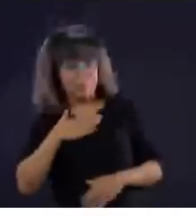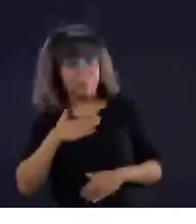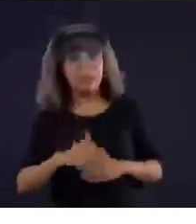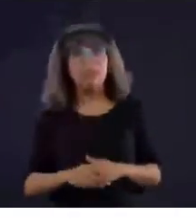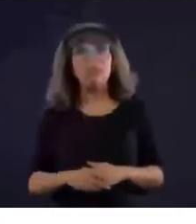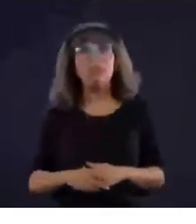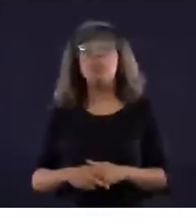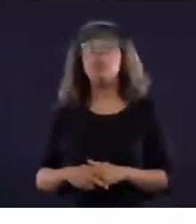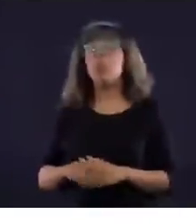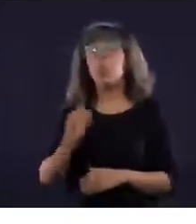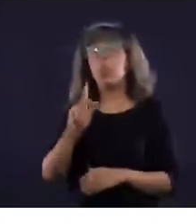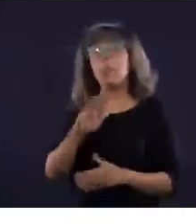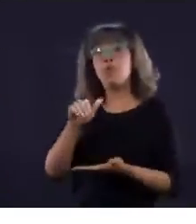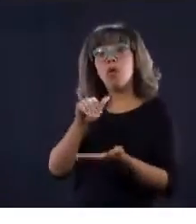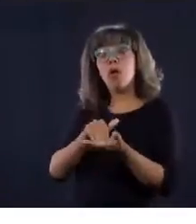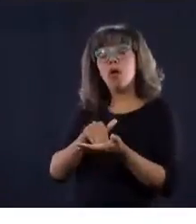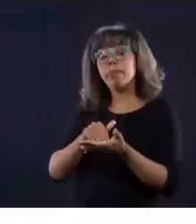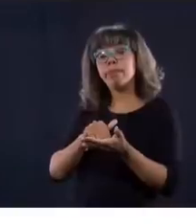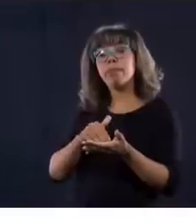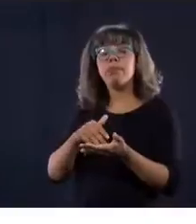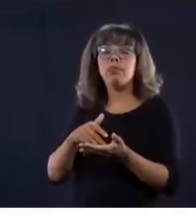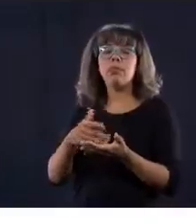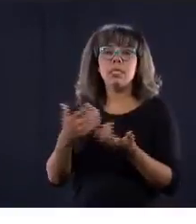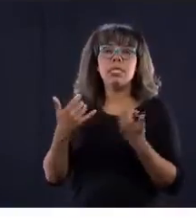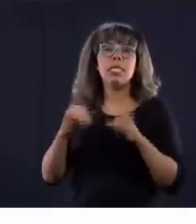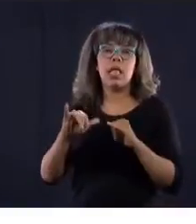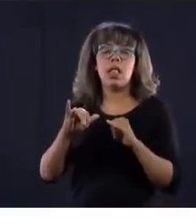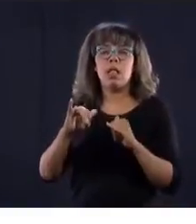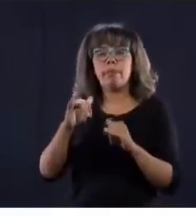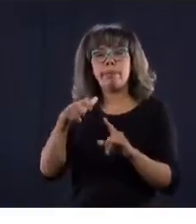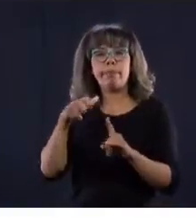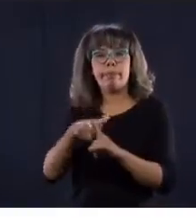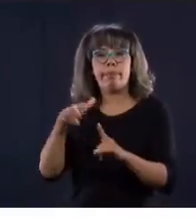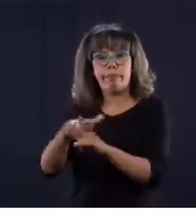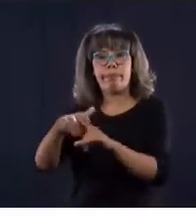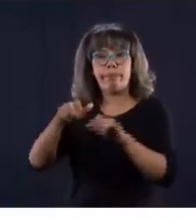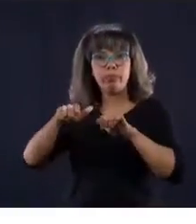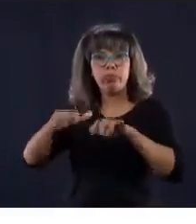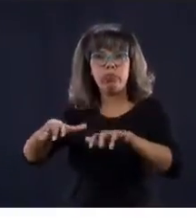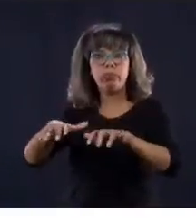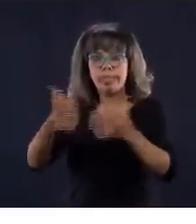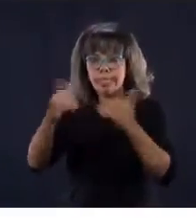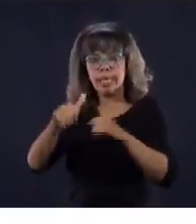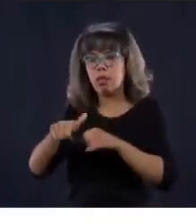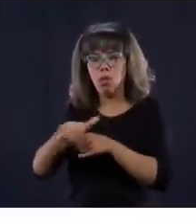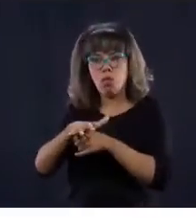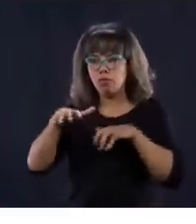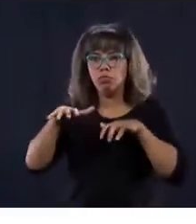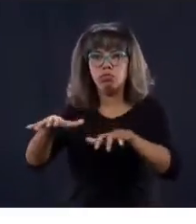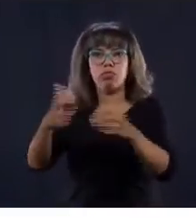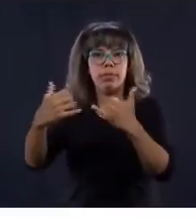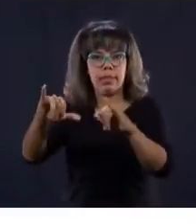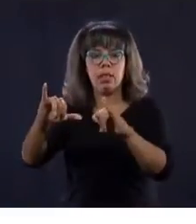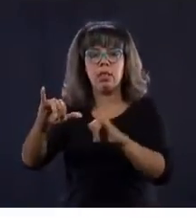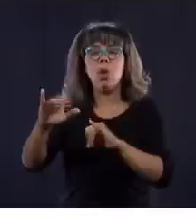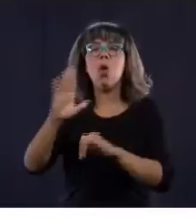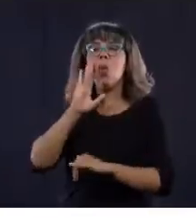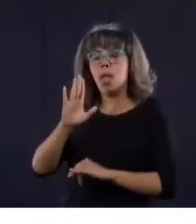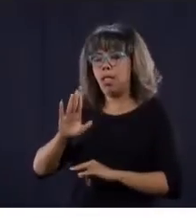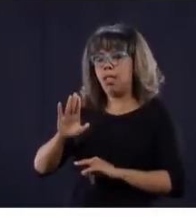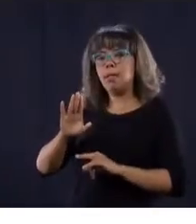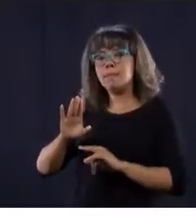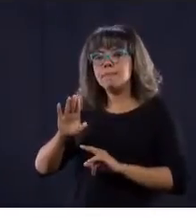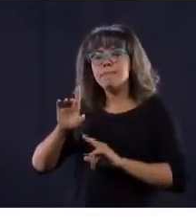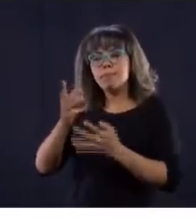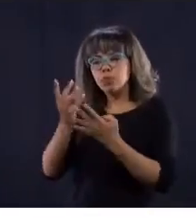thing for intensive care. So because of this, we want to check what is going on. And those people who are hospitalized, are